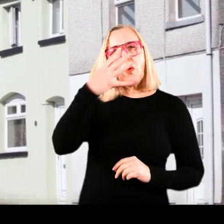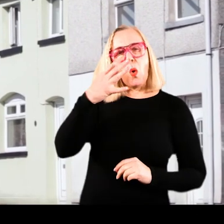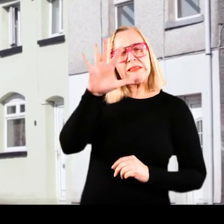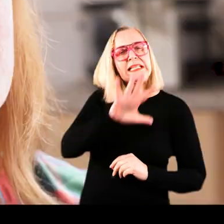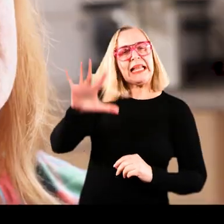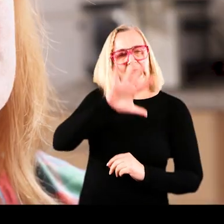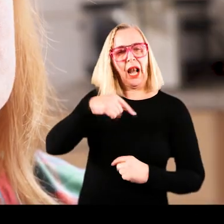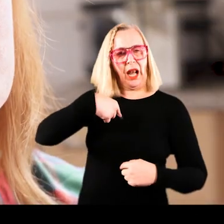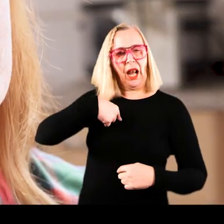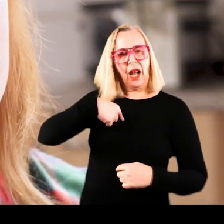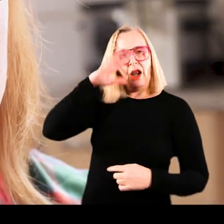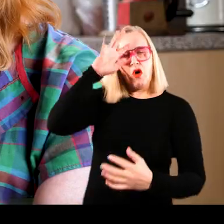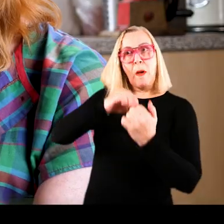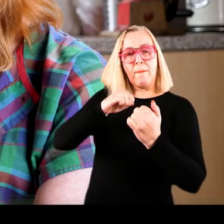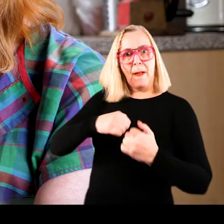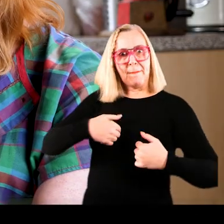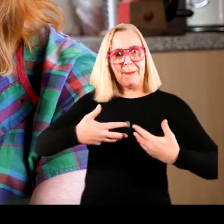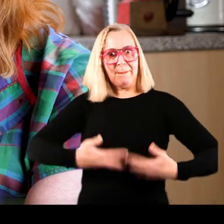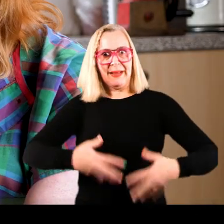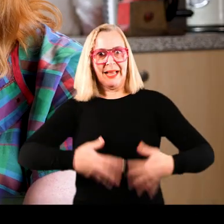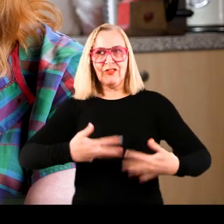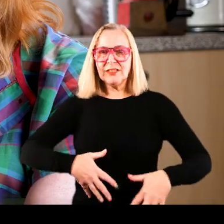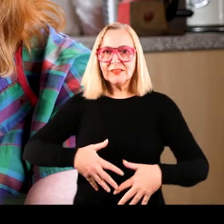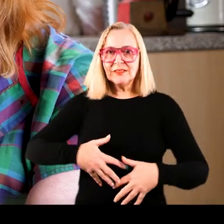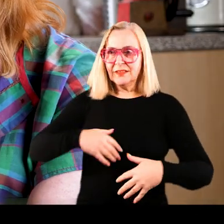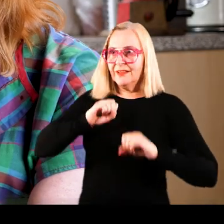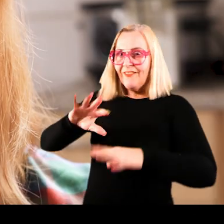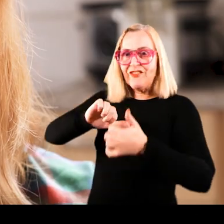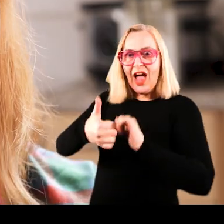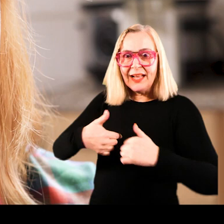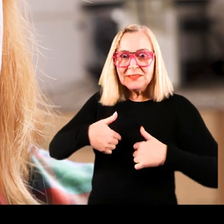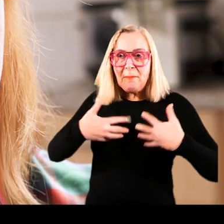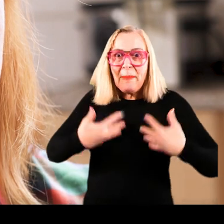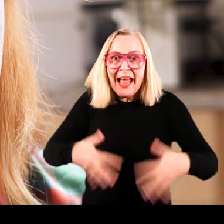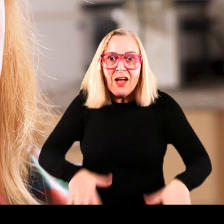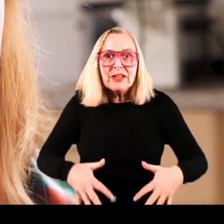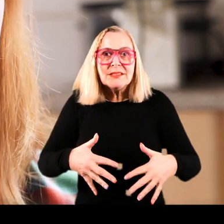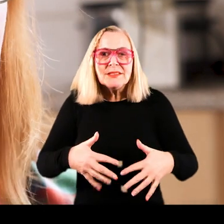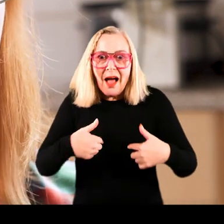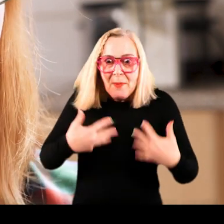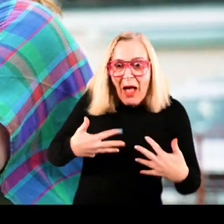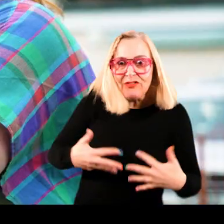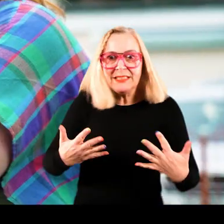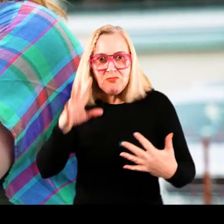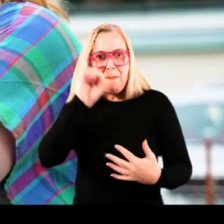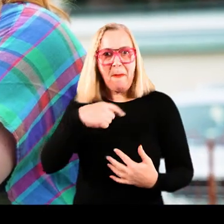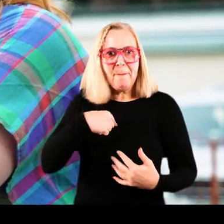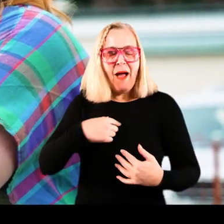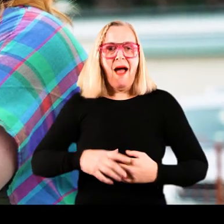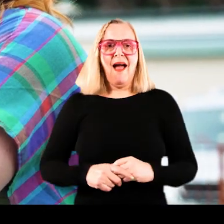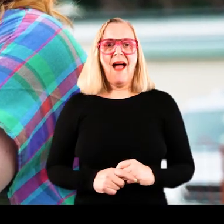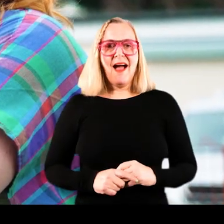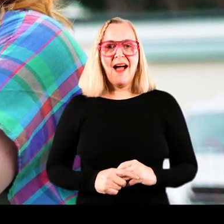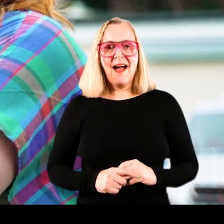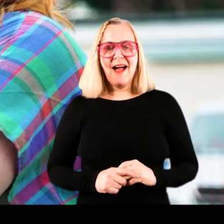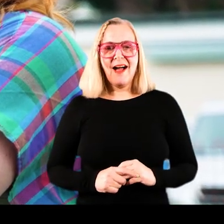I was around 14 years old. I can remember getting my period and telling one of my friends I